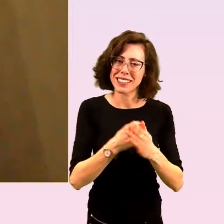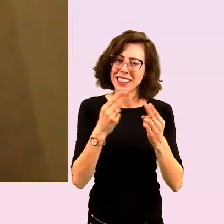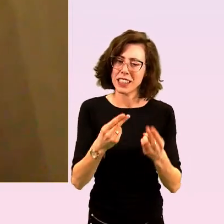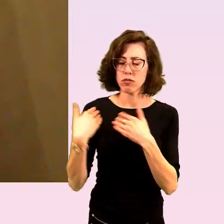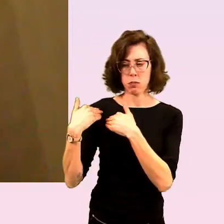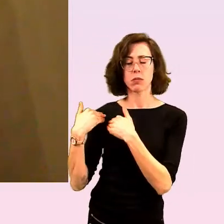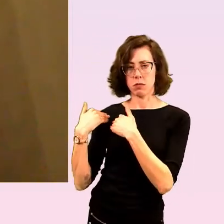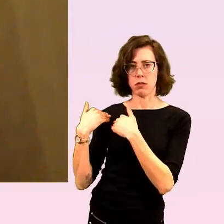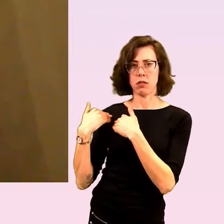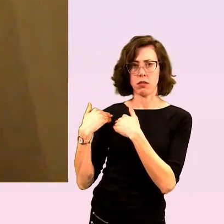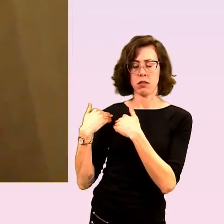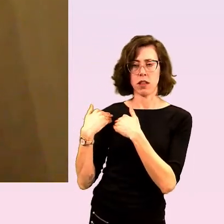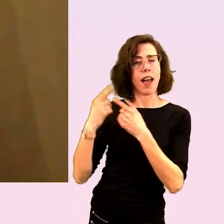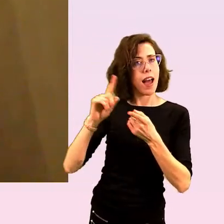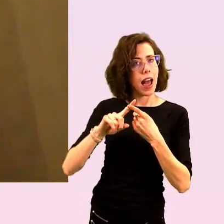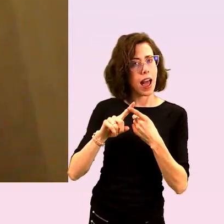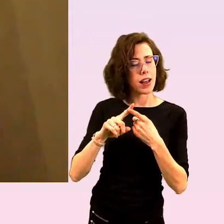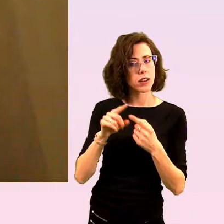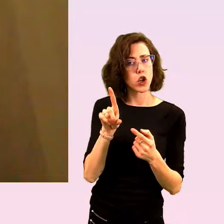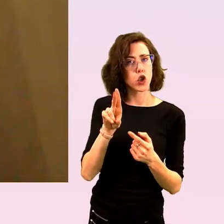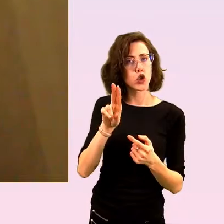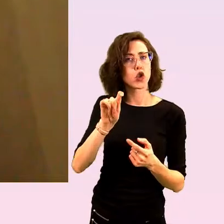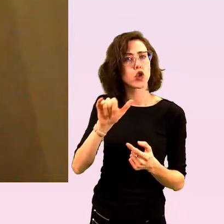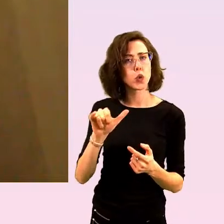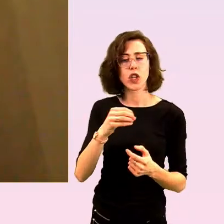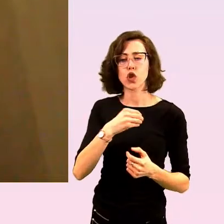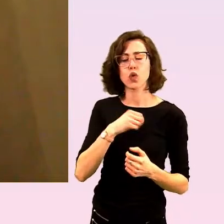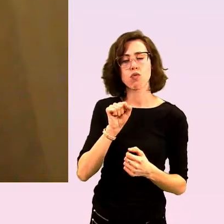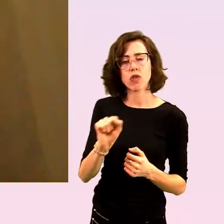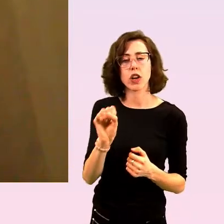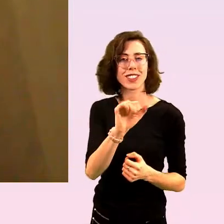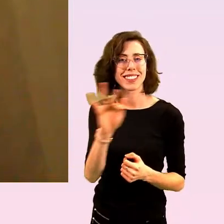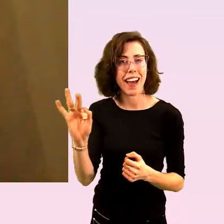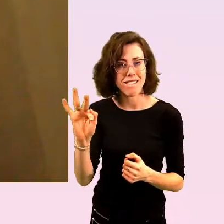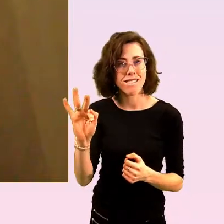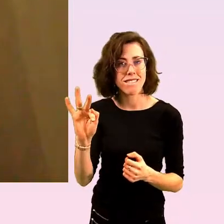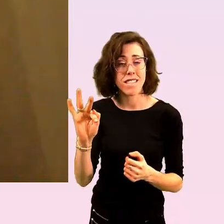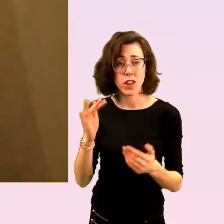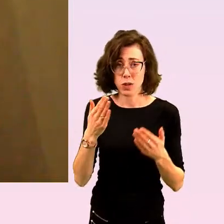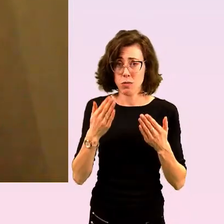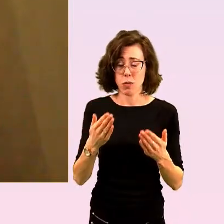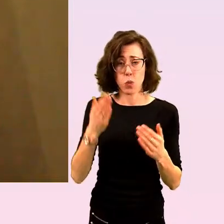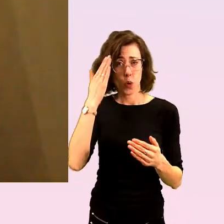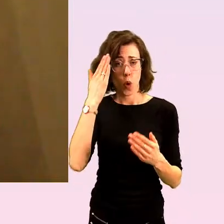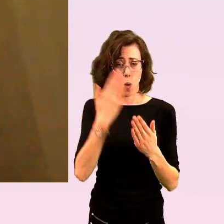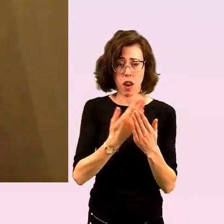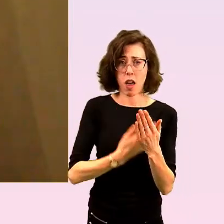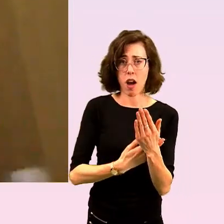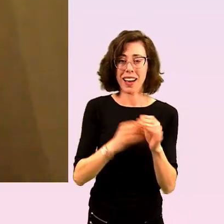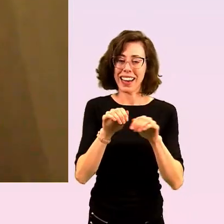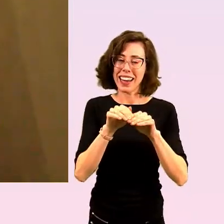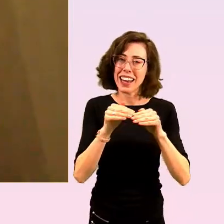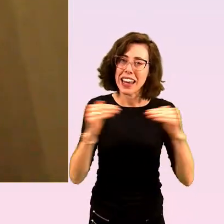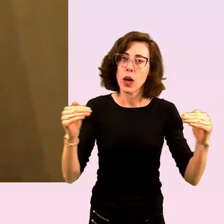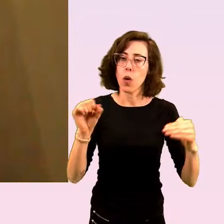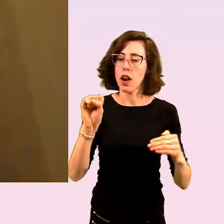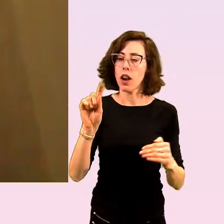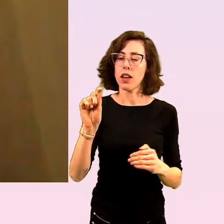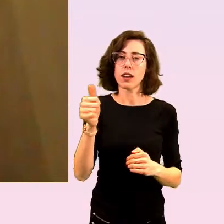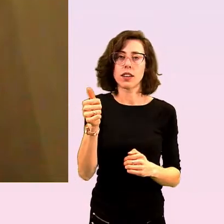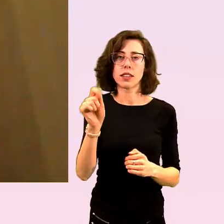duties. They have duties to the employee in relation to it. So that we have the Equal Status Act, we have the